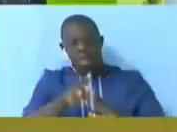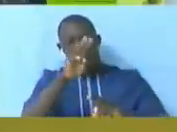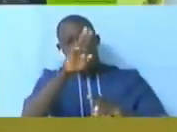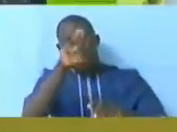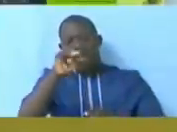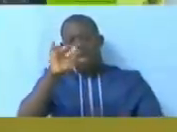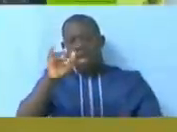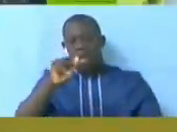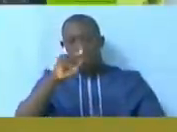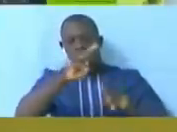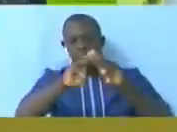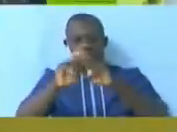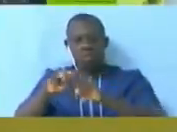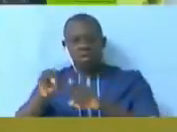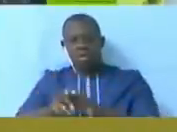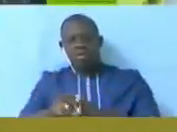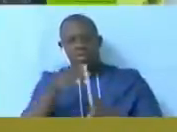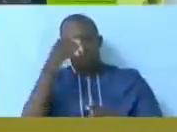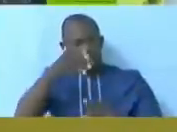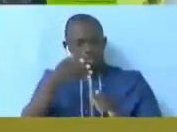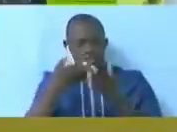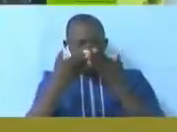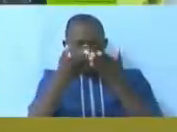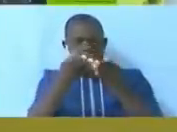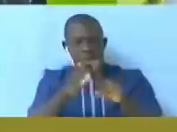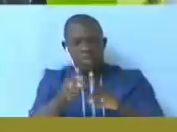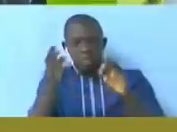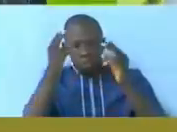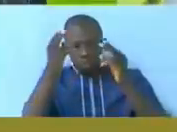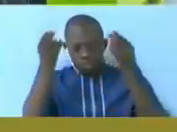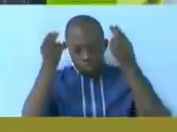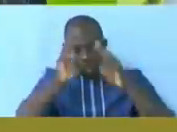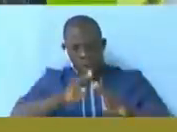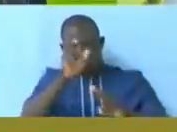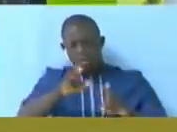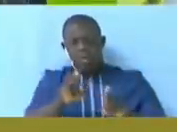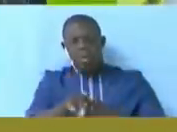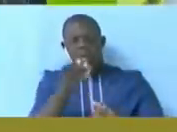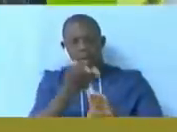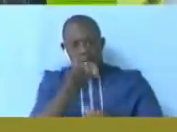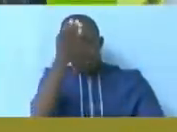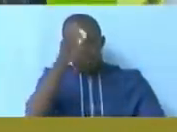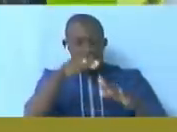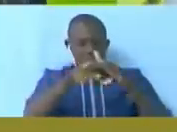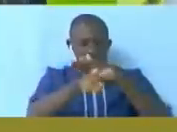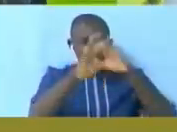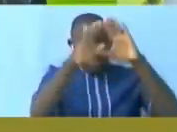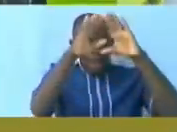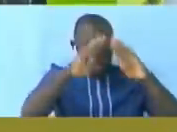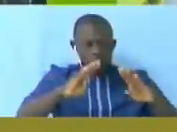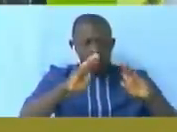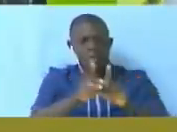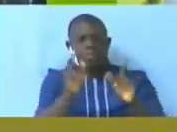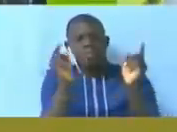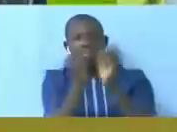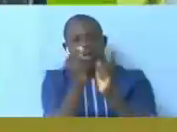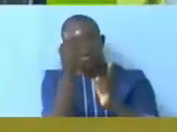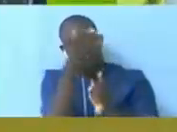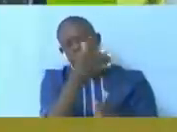be je kiti bunda ko signal be given to a judge NIA kata jele ando be NIA and he will rise and he go to chambers and they'll meet him there kiti tela nyin